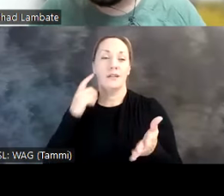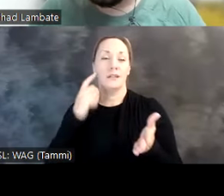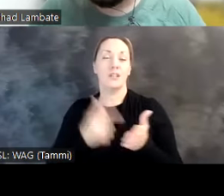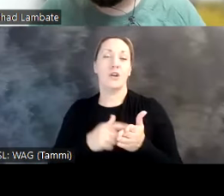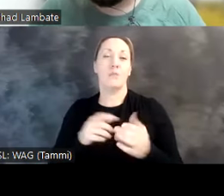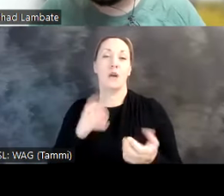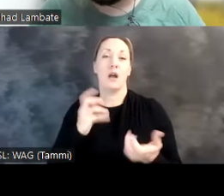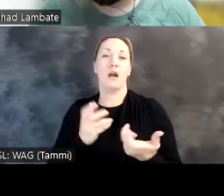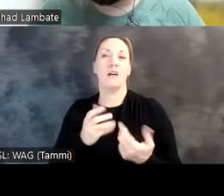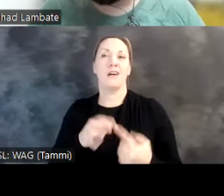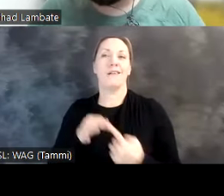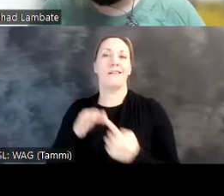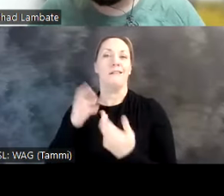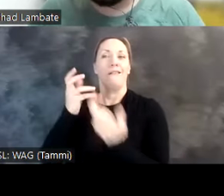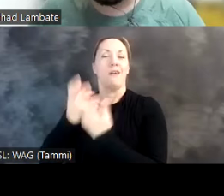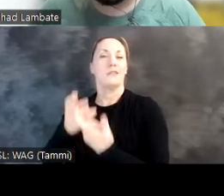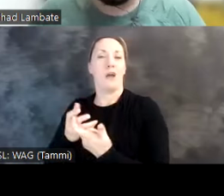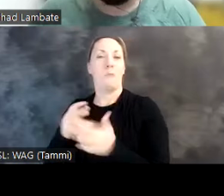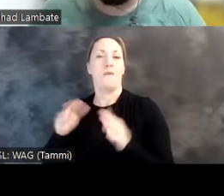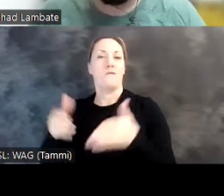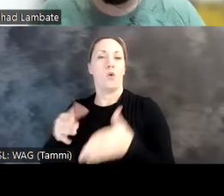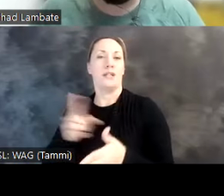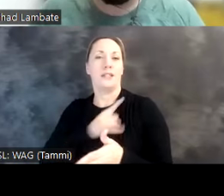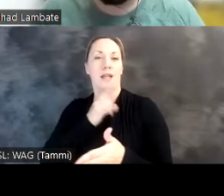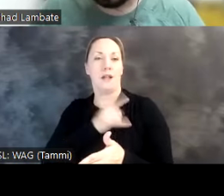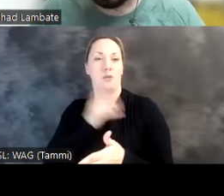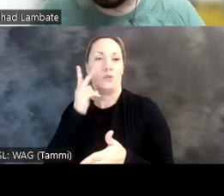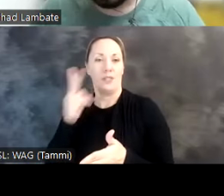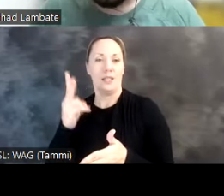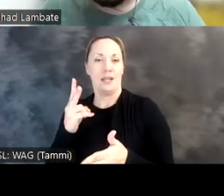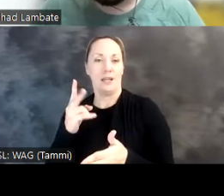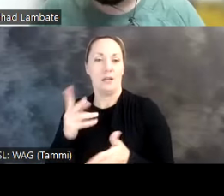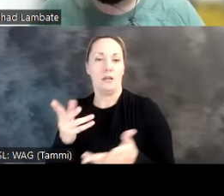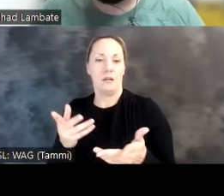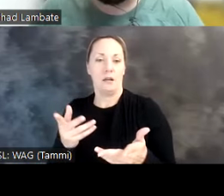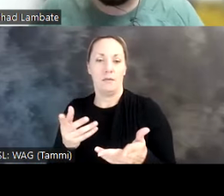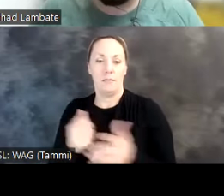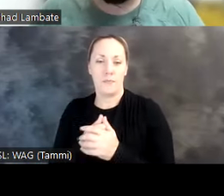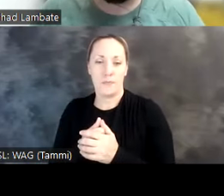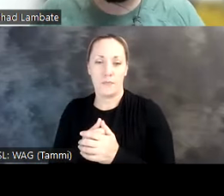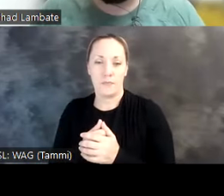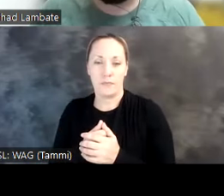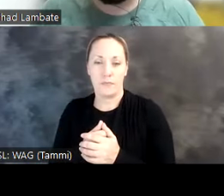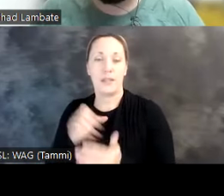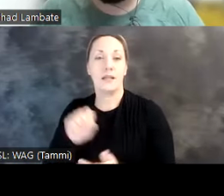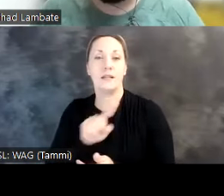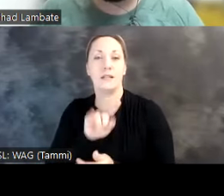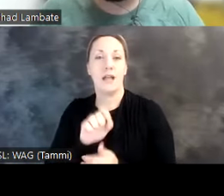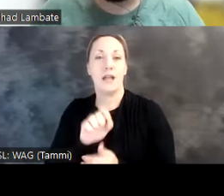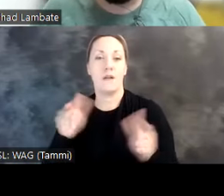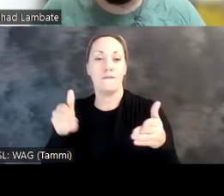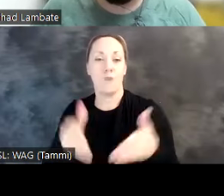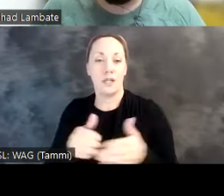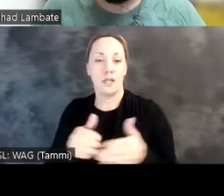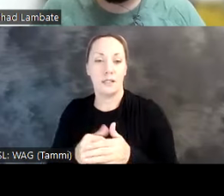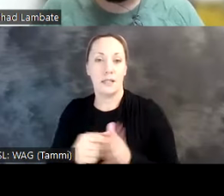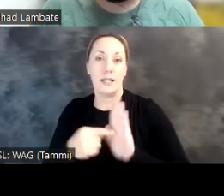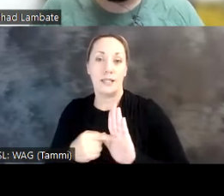focus styling, when we see that, because there are various way to style your focus indicator in custom